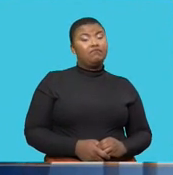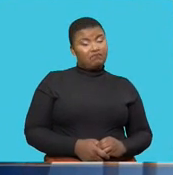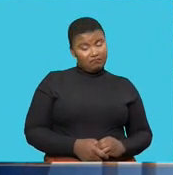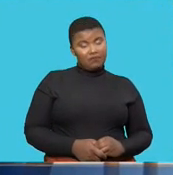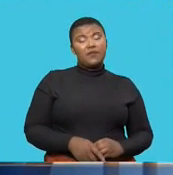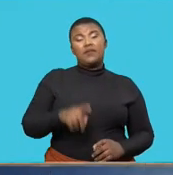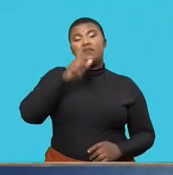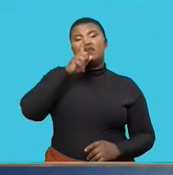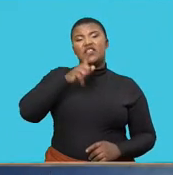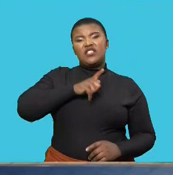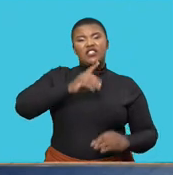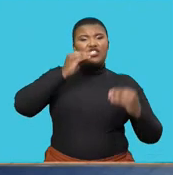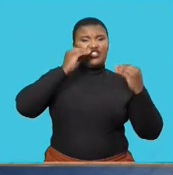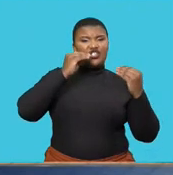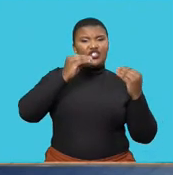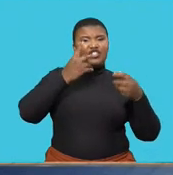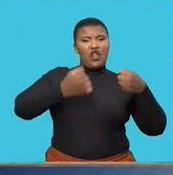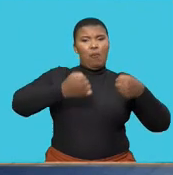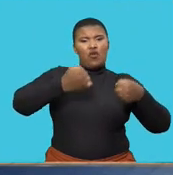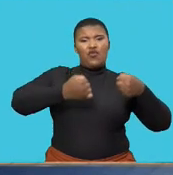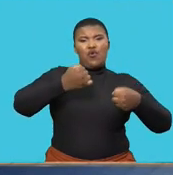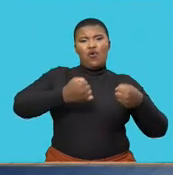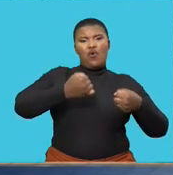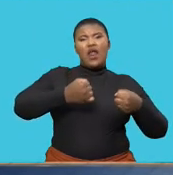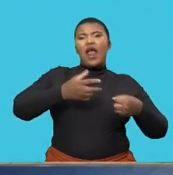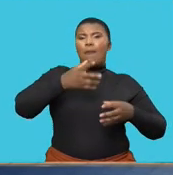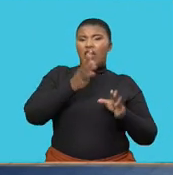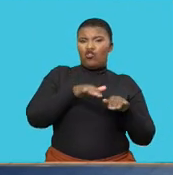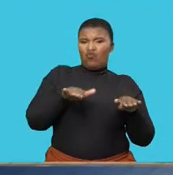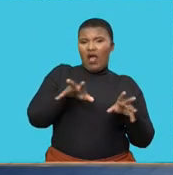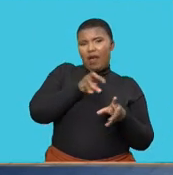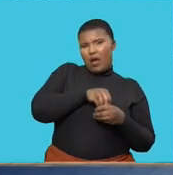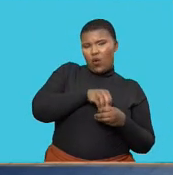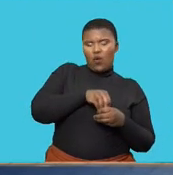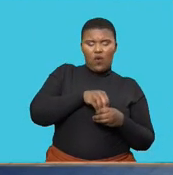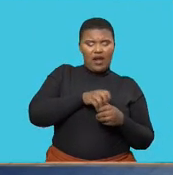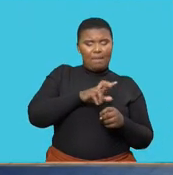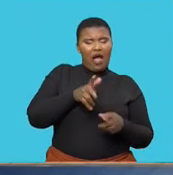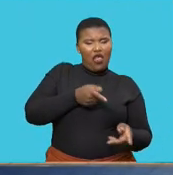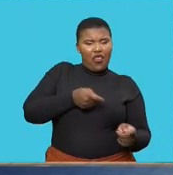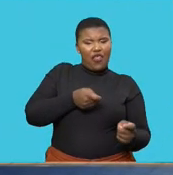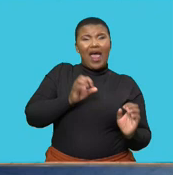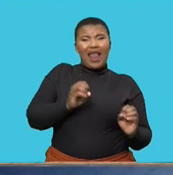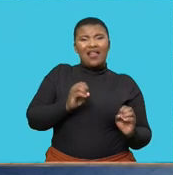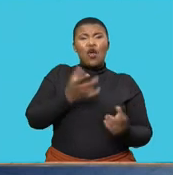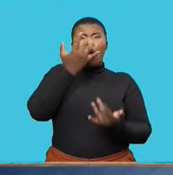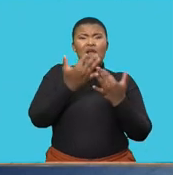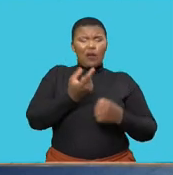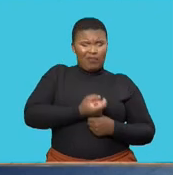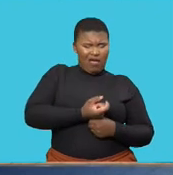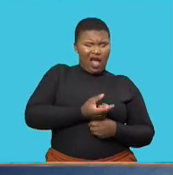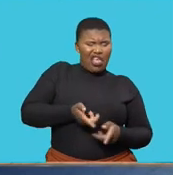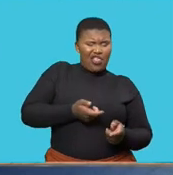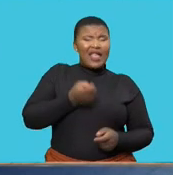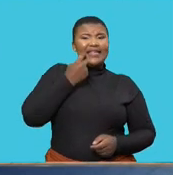find ukuthi imoto ilasha abantwana ayina fire extinguisher. You find it there in the highway iyasha umlilo omncane lo ngabe kudala